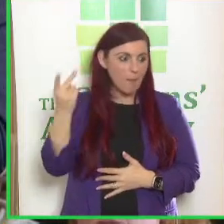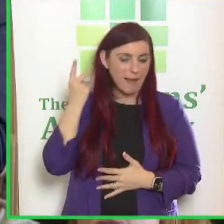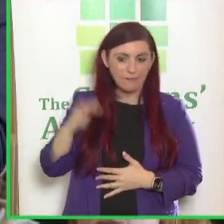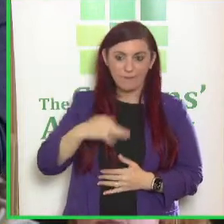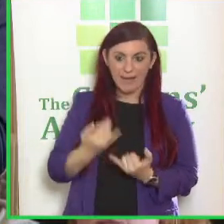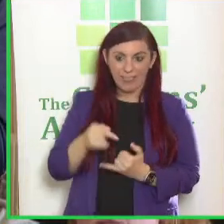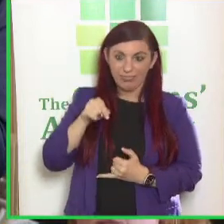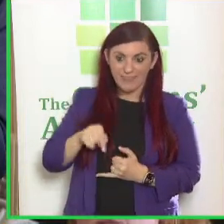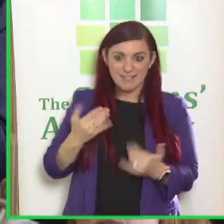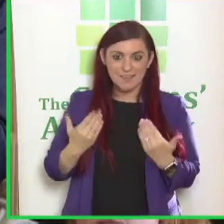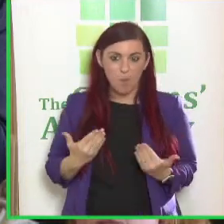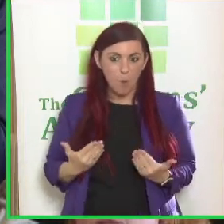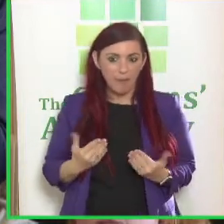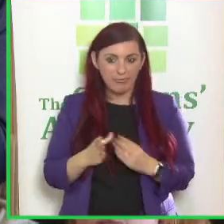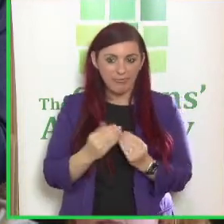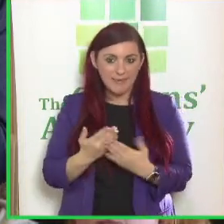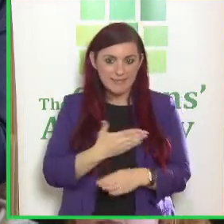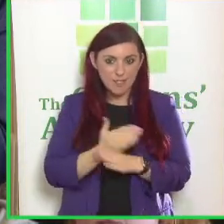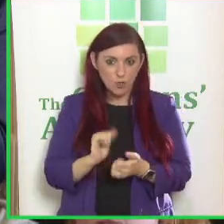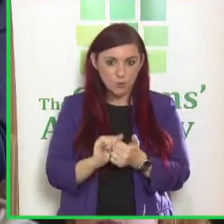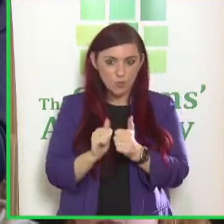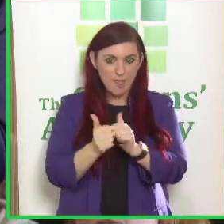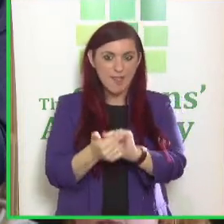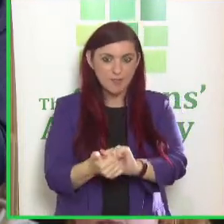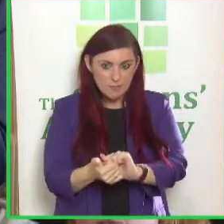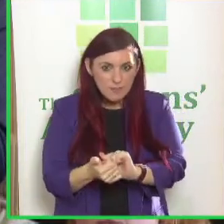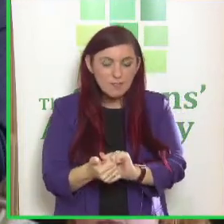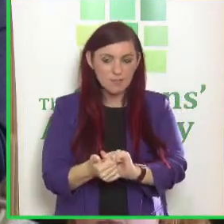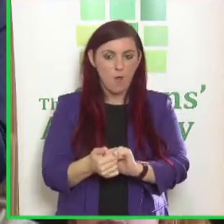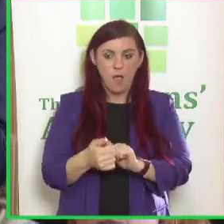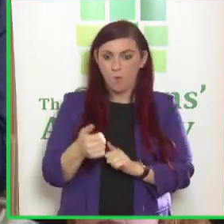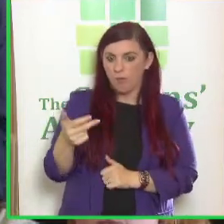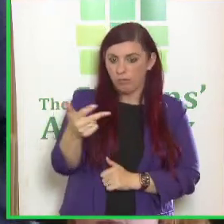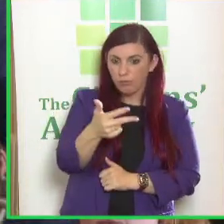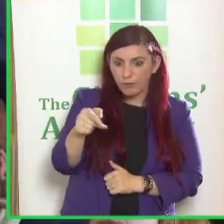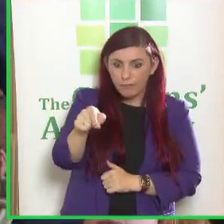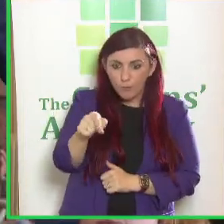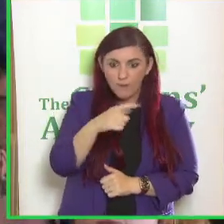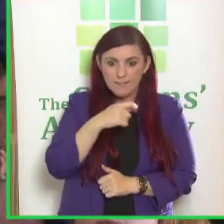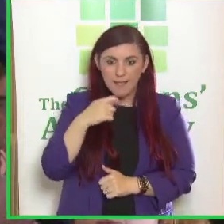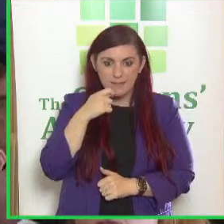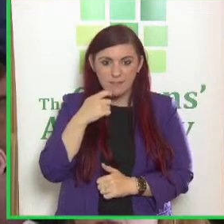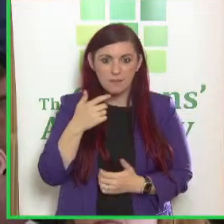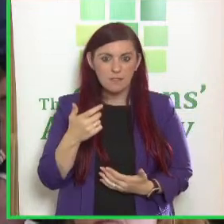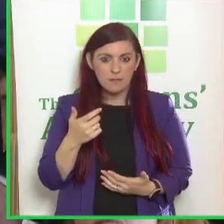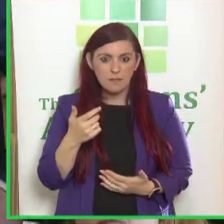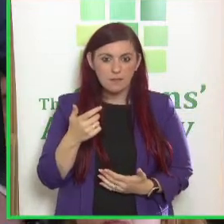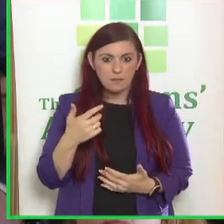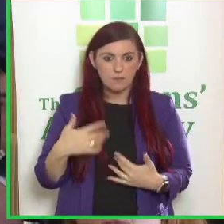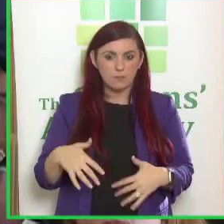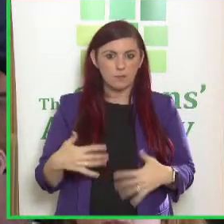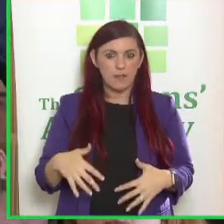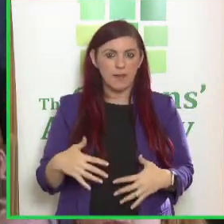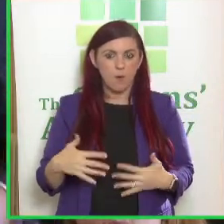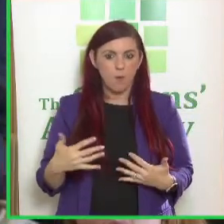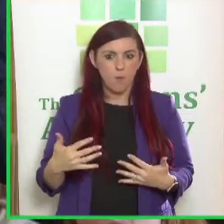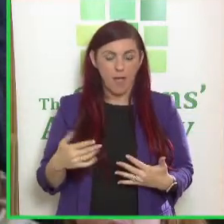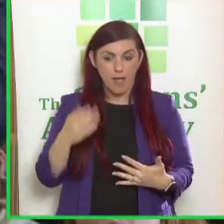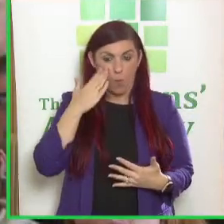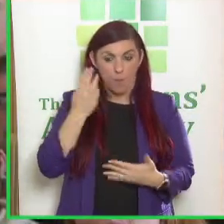to change. And with that, just want to congratulate you, Paul, Cathal, and especially the Minister, who I think has been